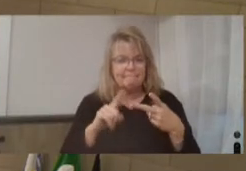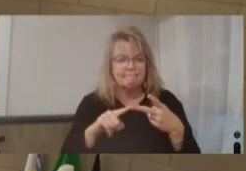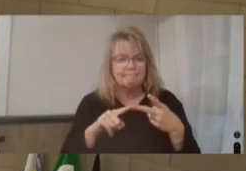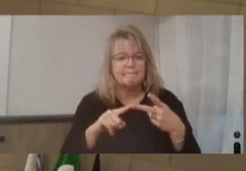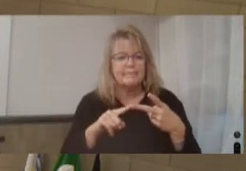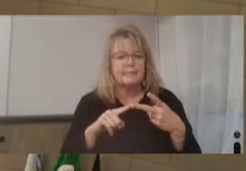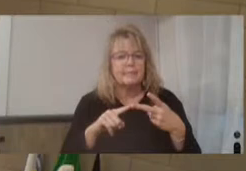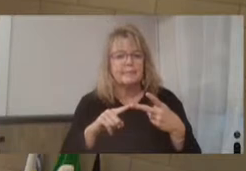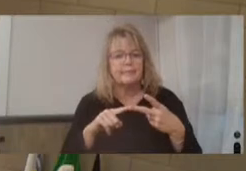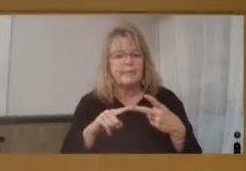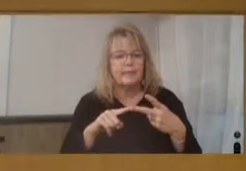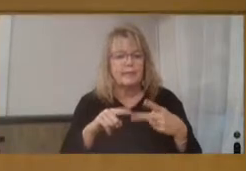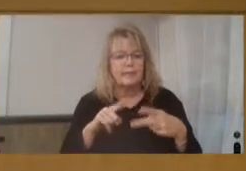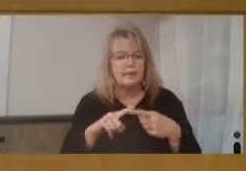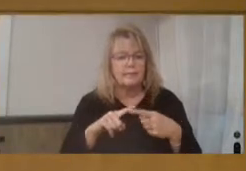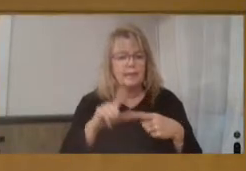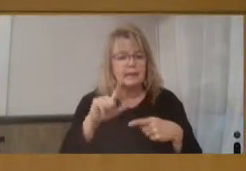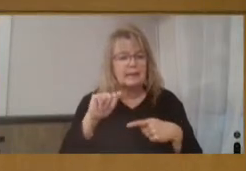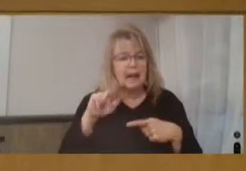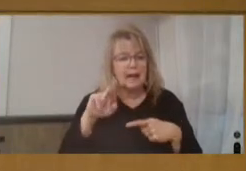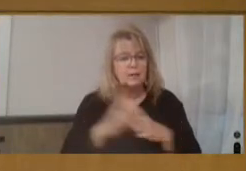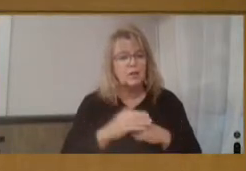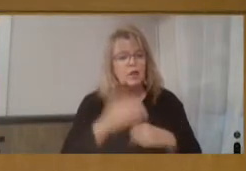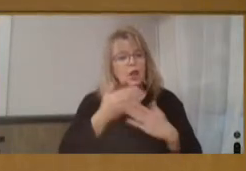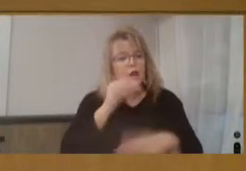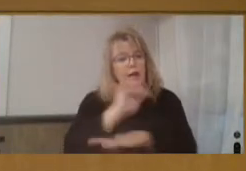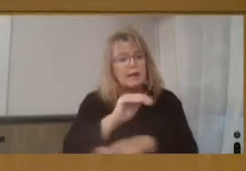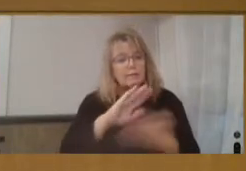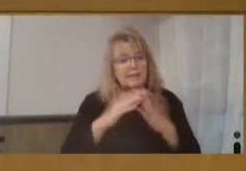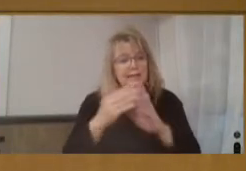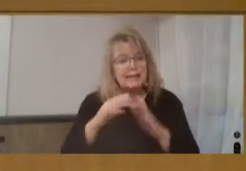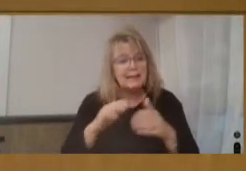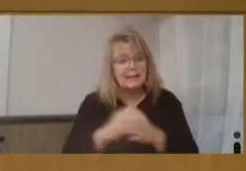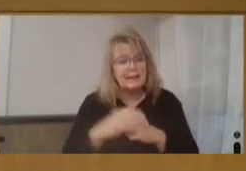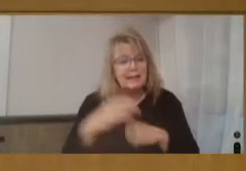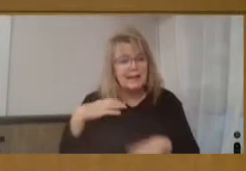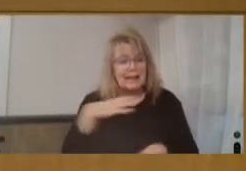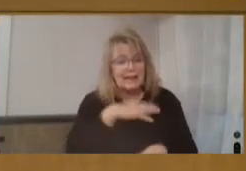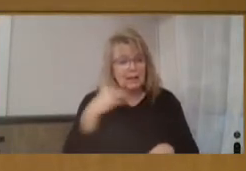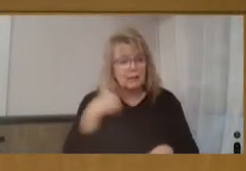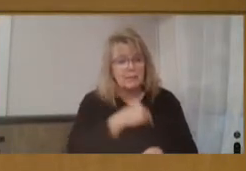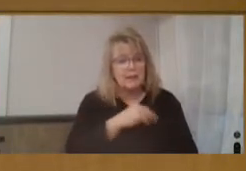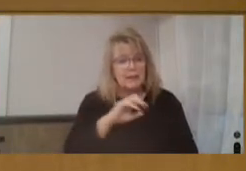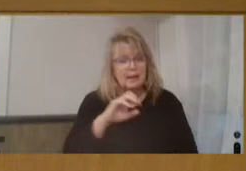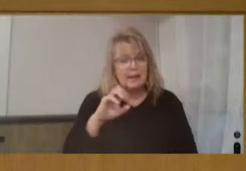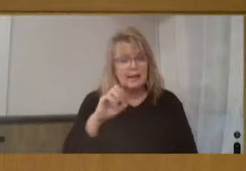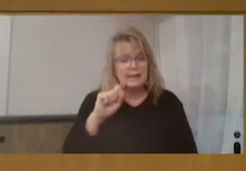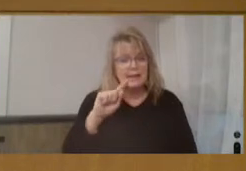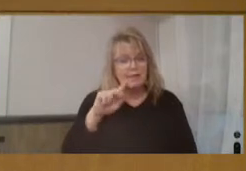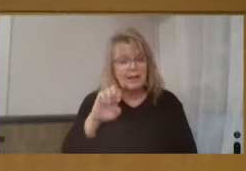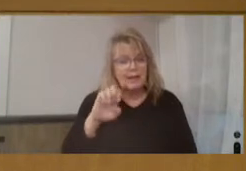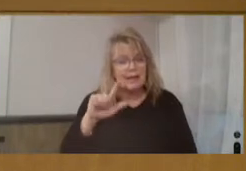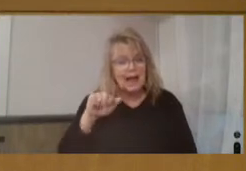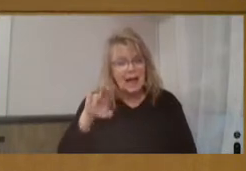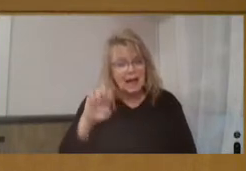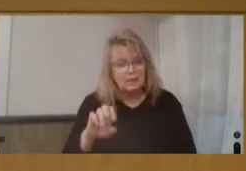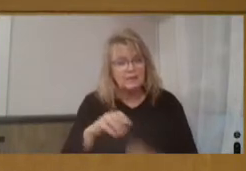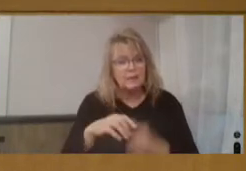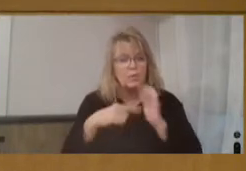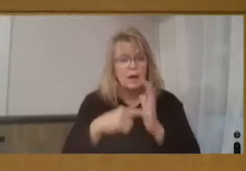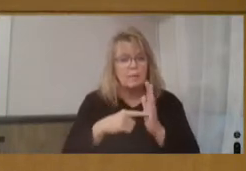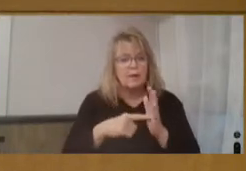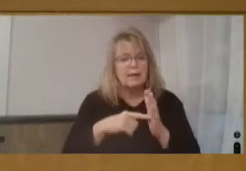Pardon me? Yes, please. Ms. Laws? Okay. Yes. Good evening, City Council members and Mayor Pro Tem. My name is Stephanie Laws, and I represent the Stillberry Acres